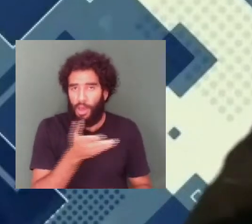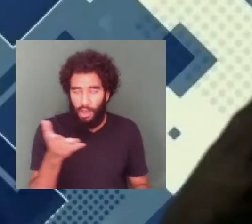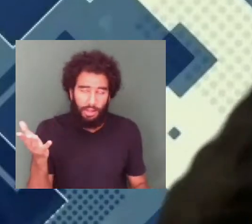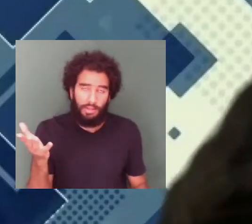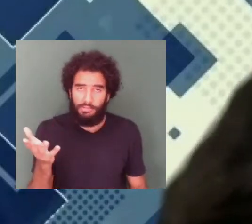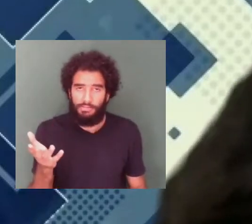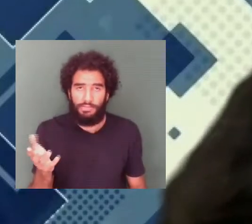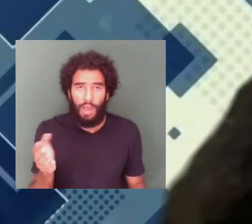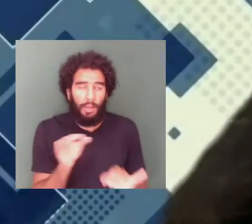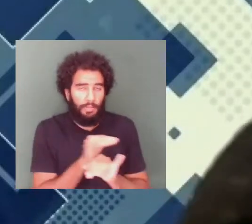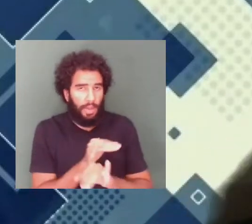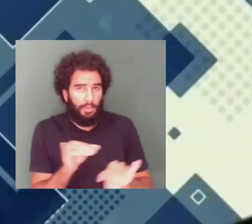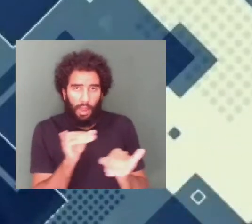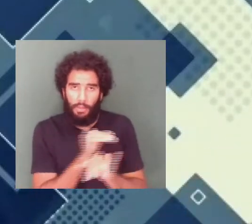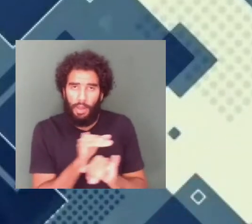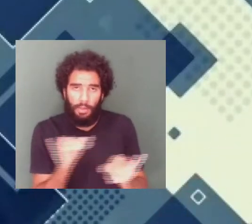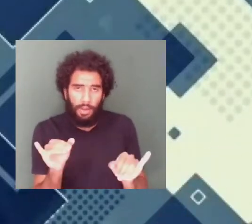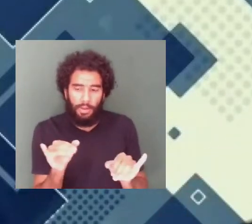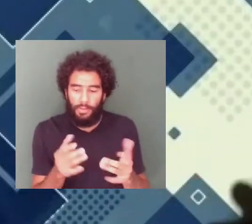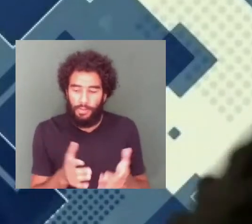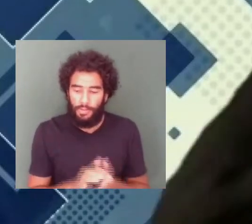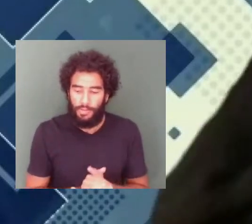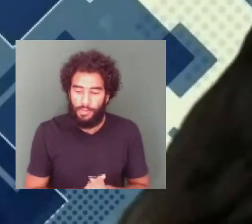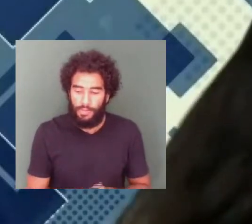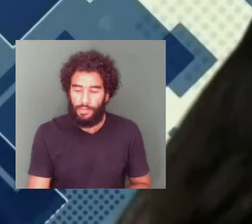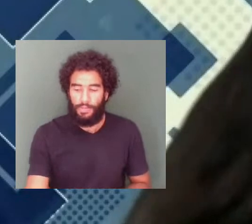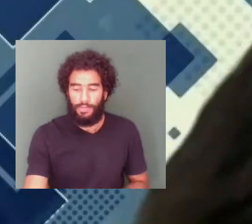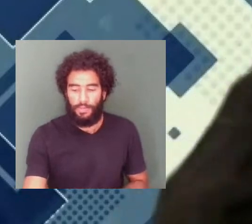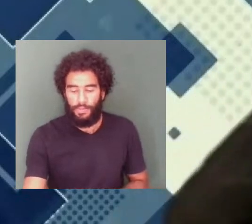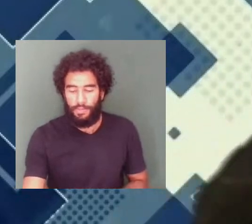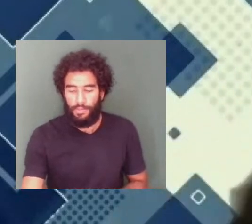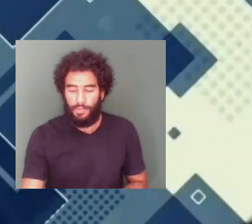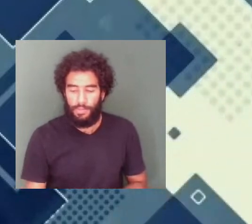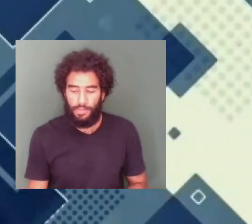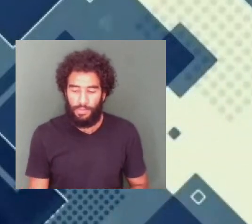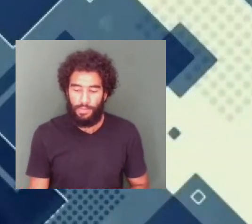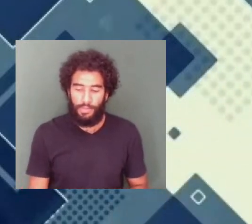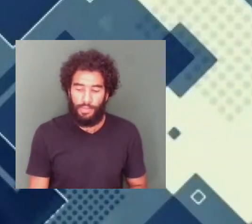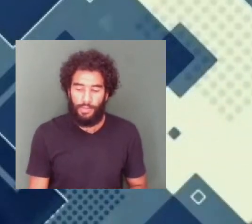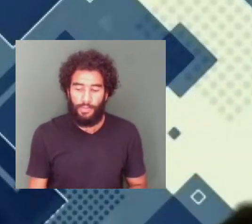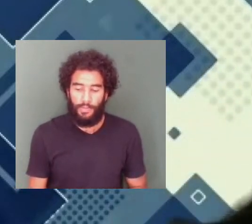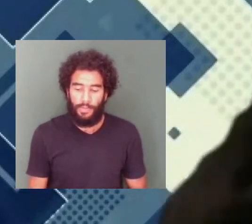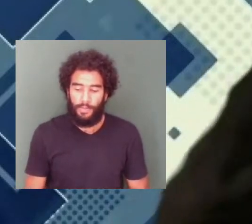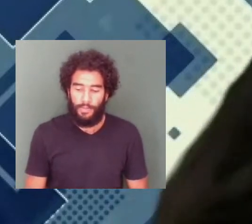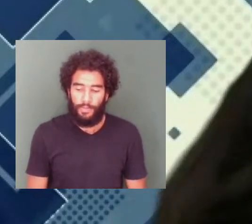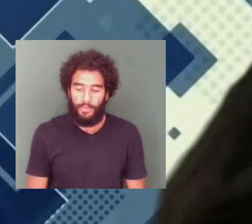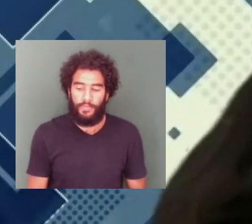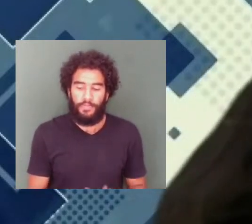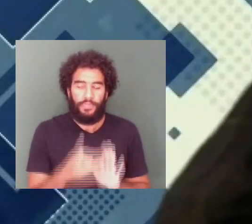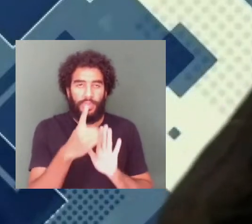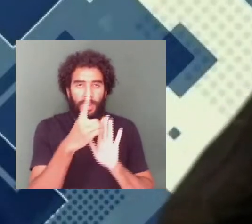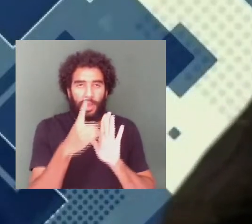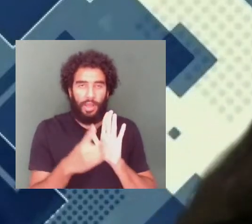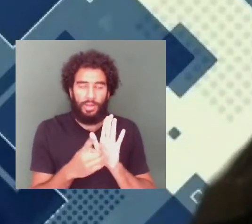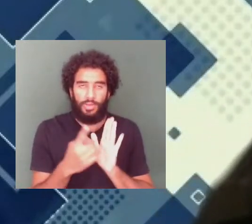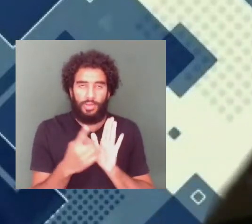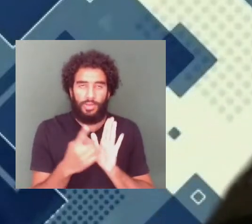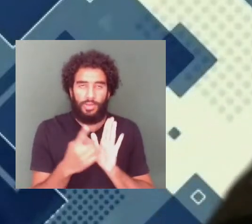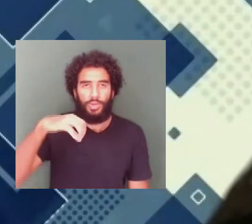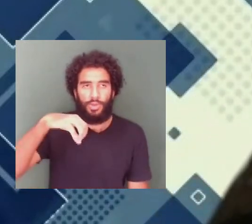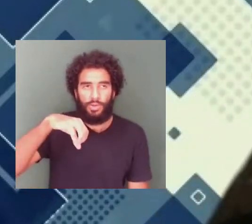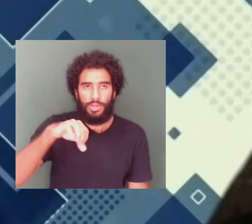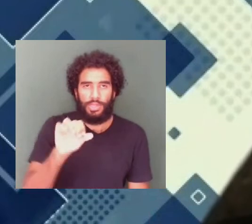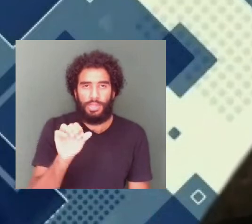E-commerce and e-commerce advertising is under the scope of Decree 986